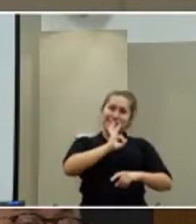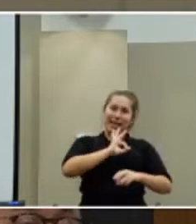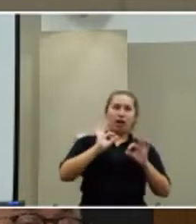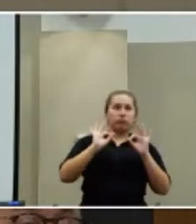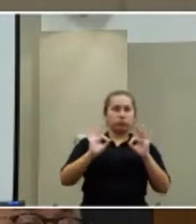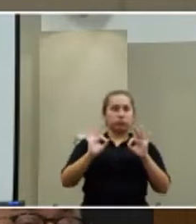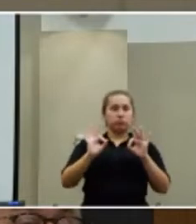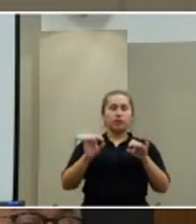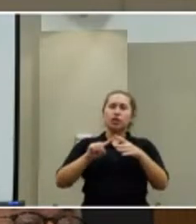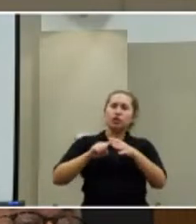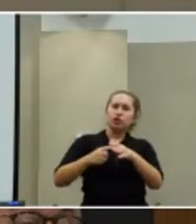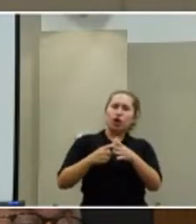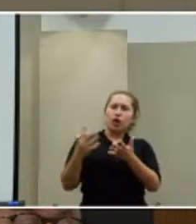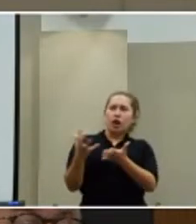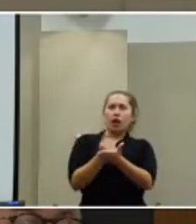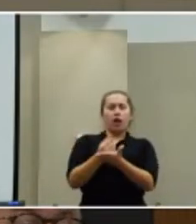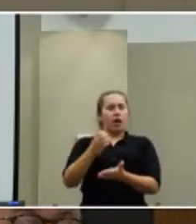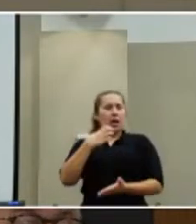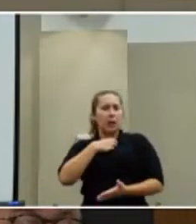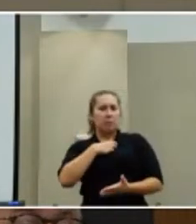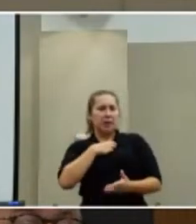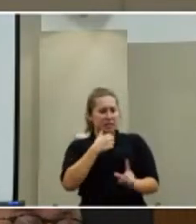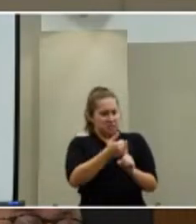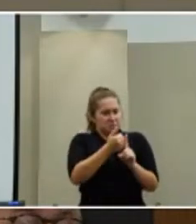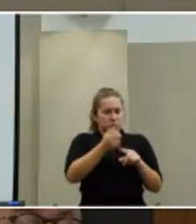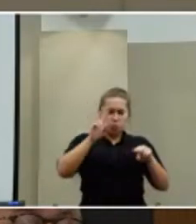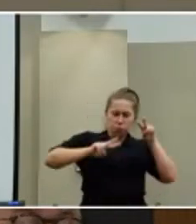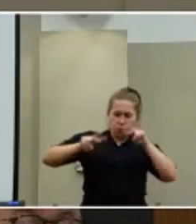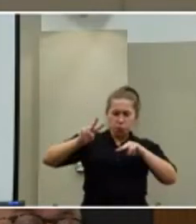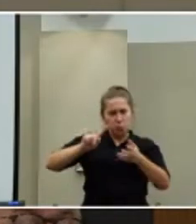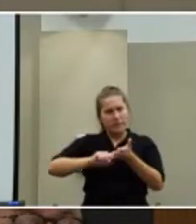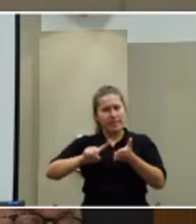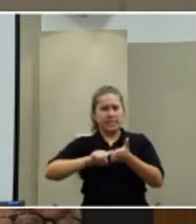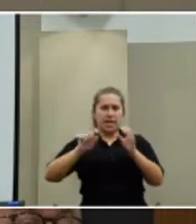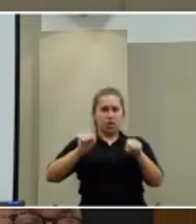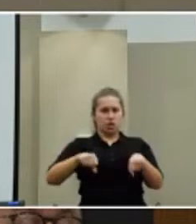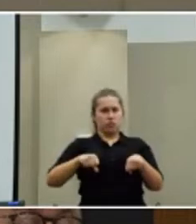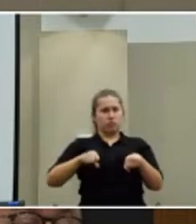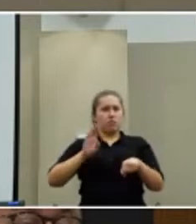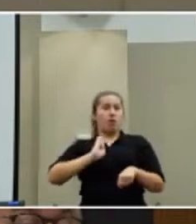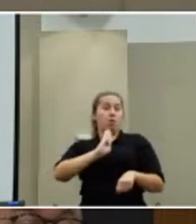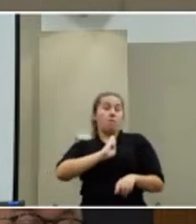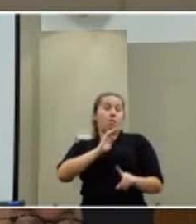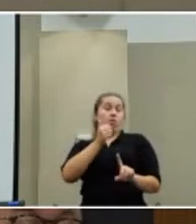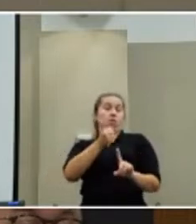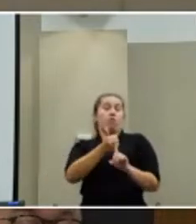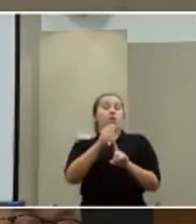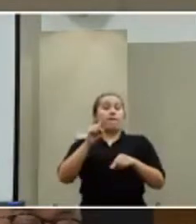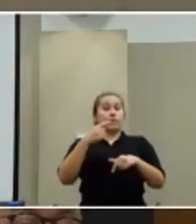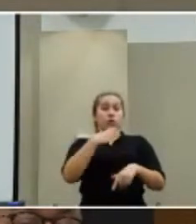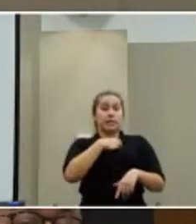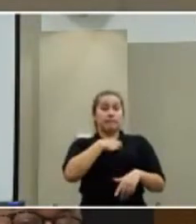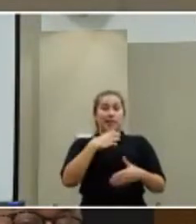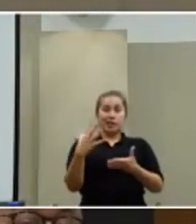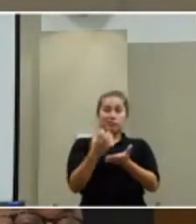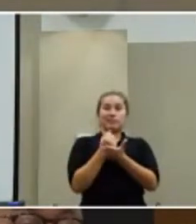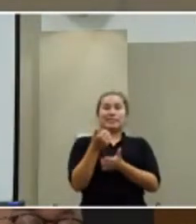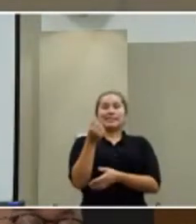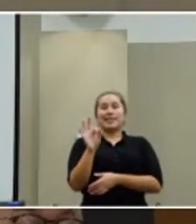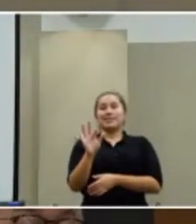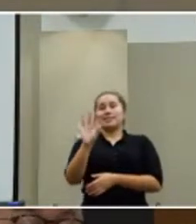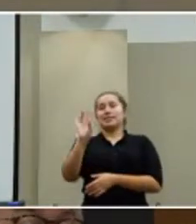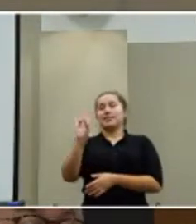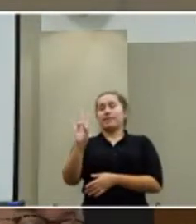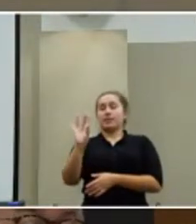receiving ABA complaints and conducting its own reviews. The board's first complaint, received in